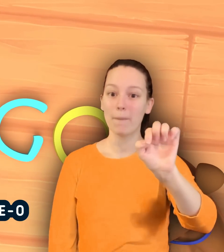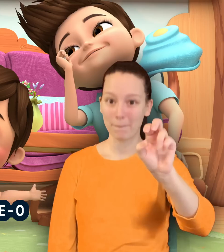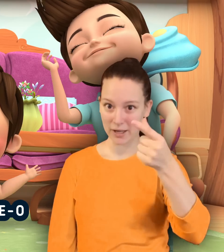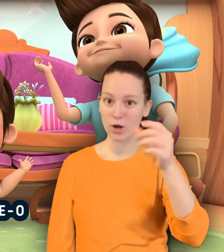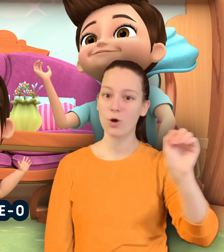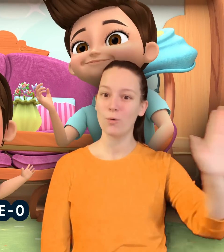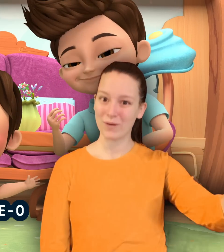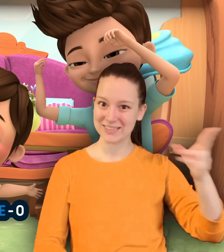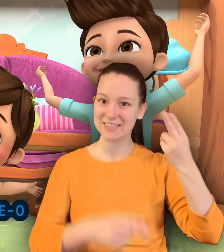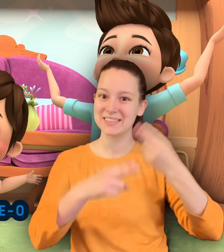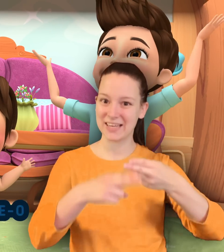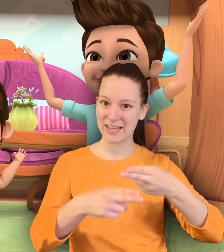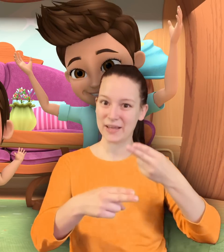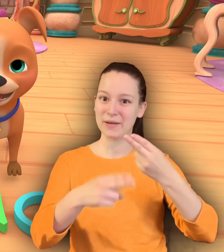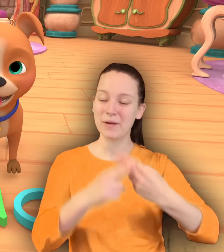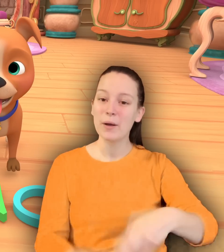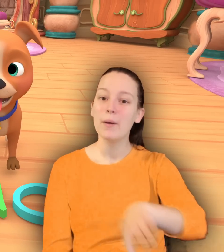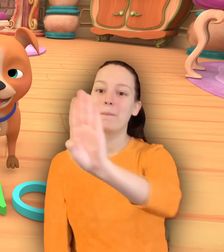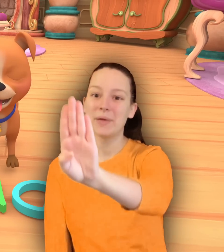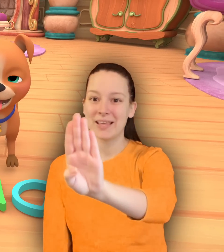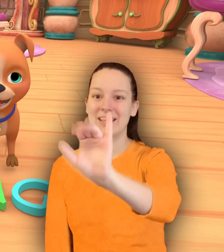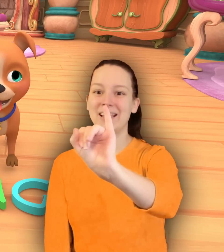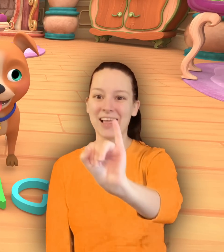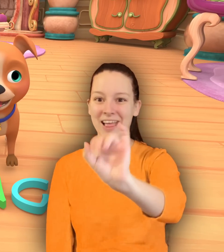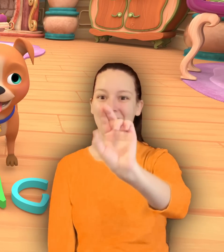B-I-N-G-O, when Bingo was his name. Oh.